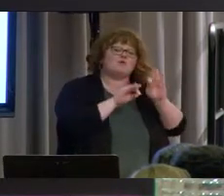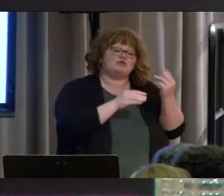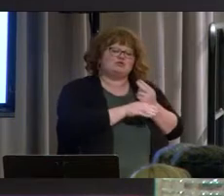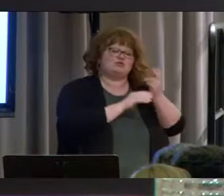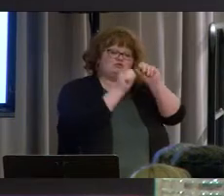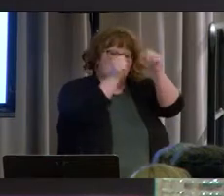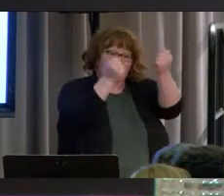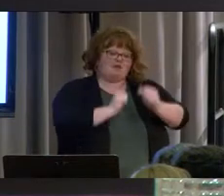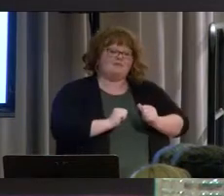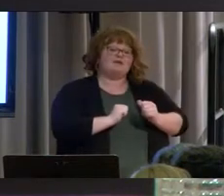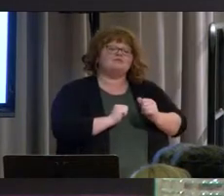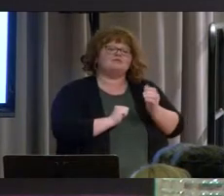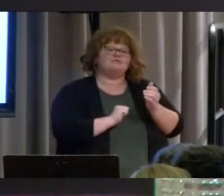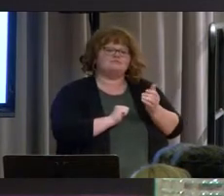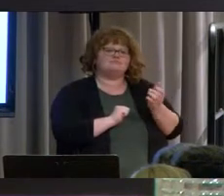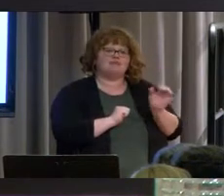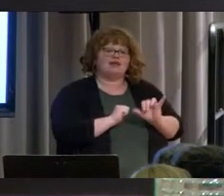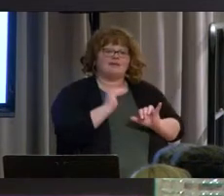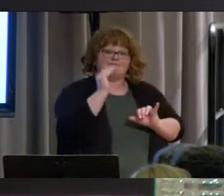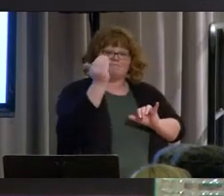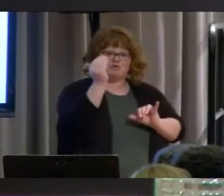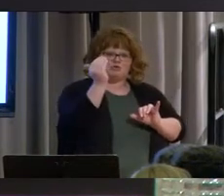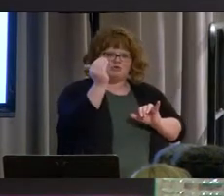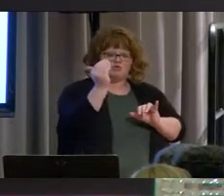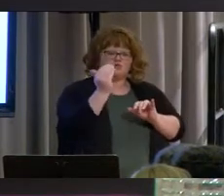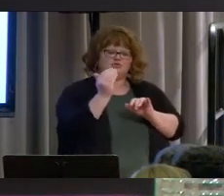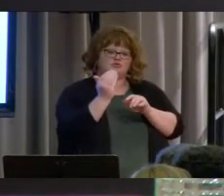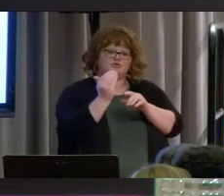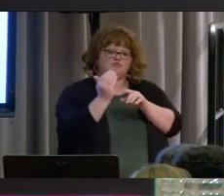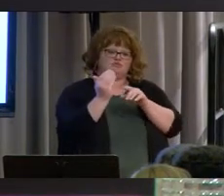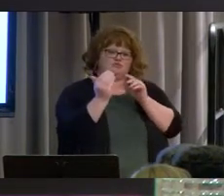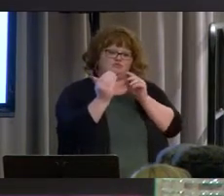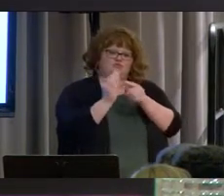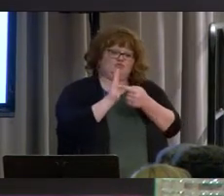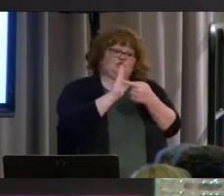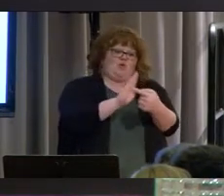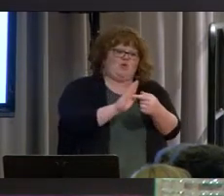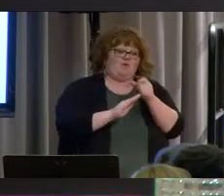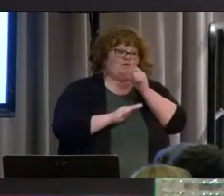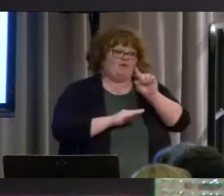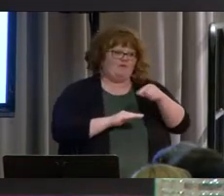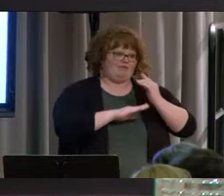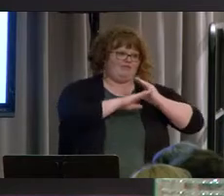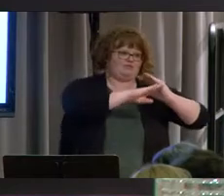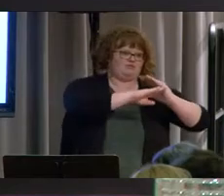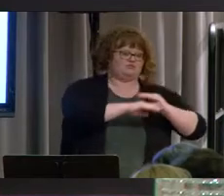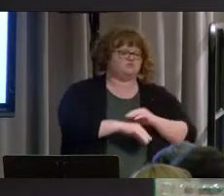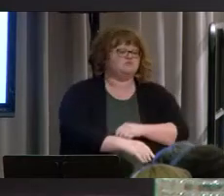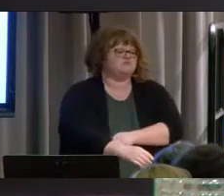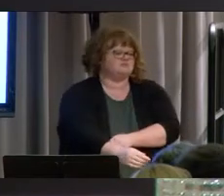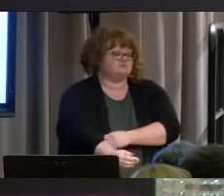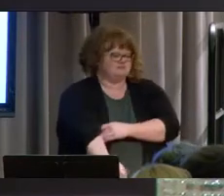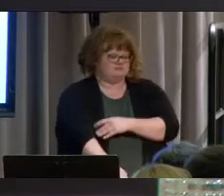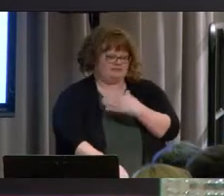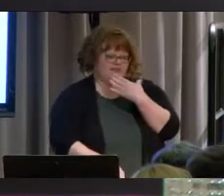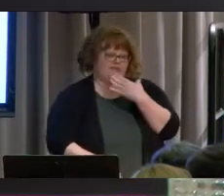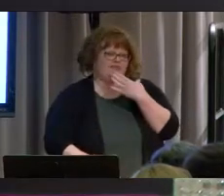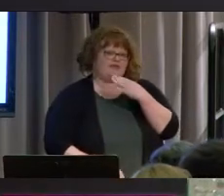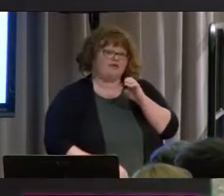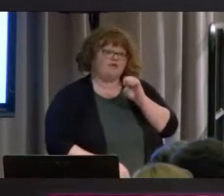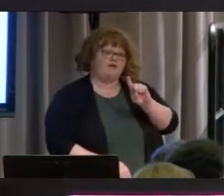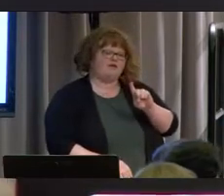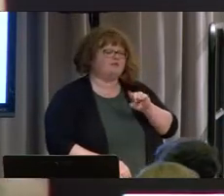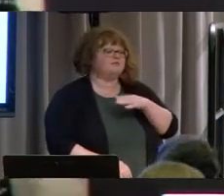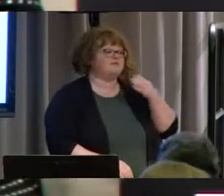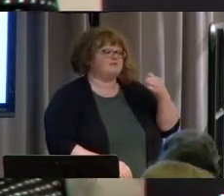mirrors okay. rather than obstacles to seeing. Okay. Thank you, Ed. Bev, you've had the